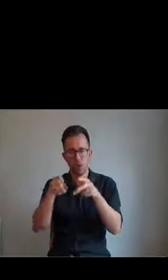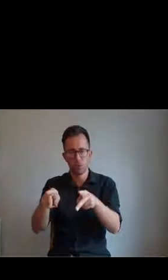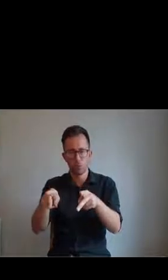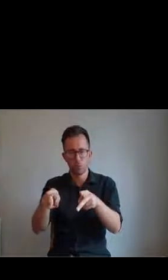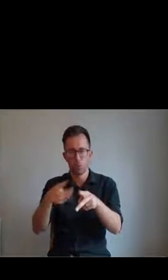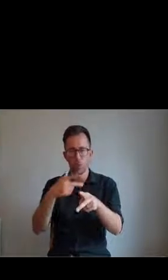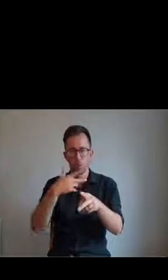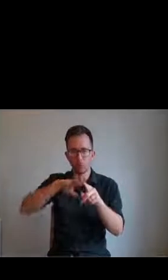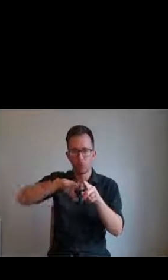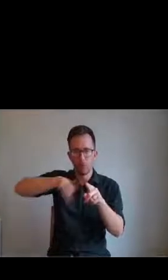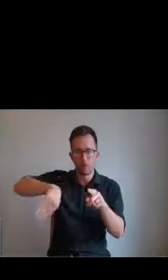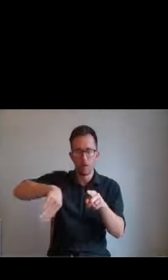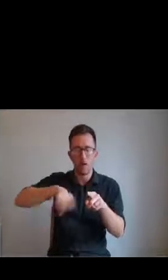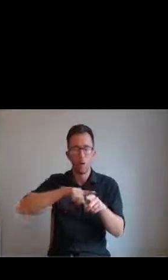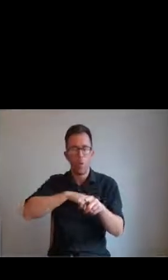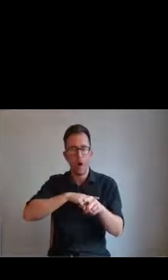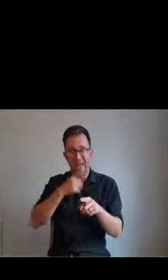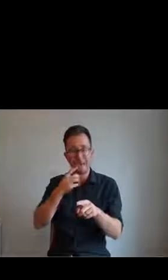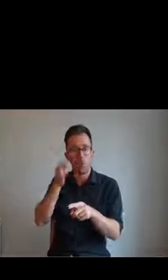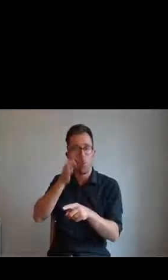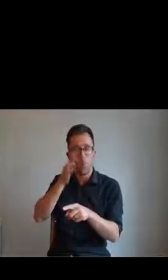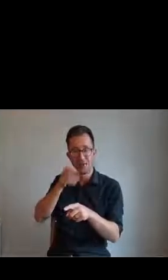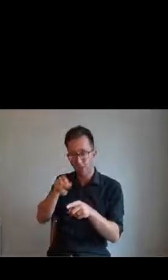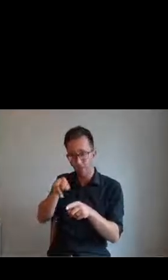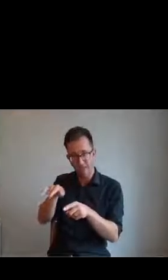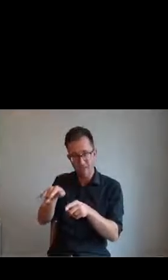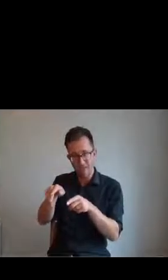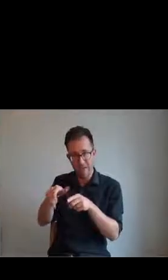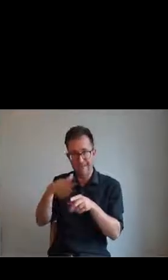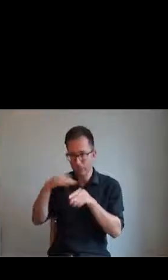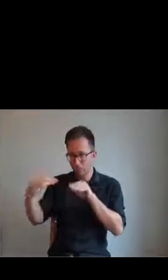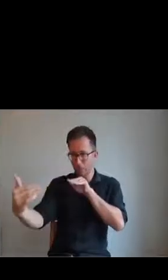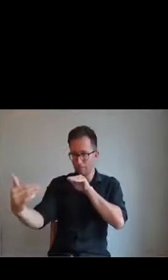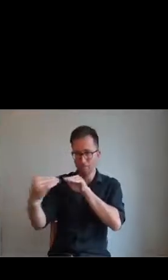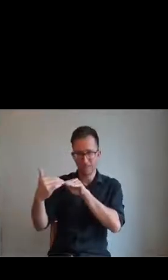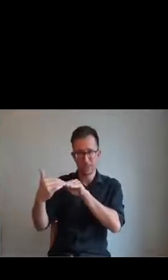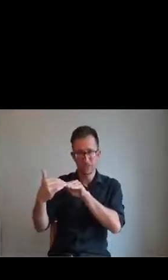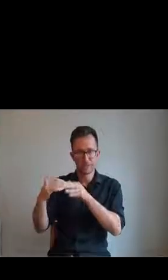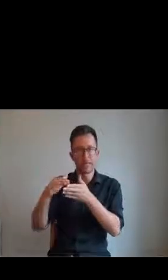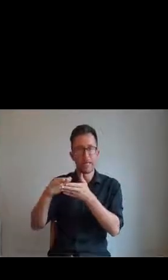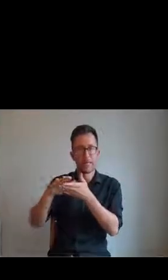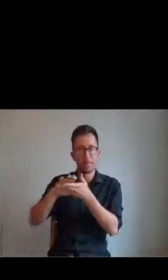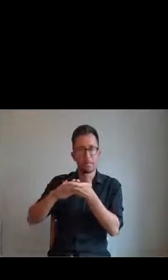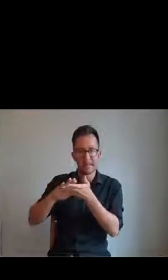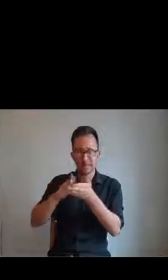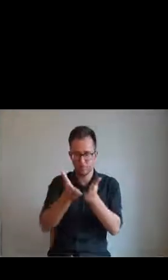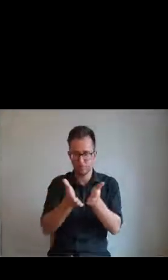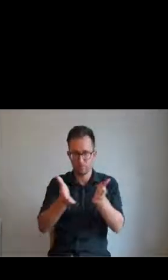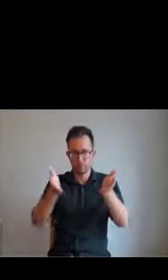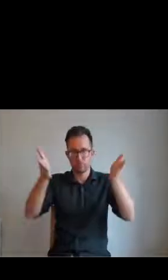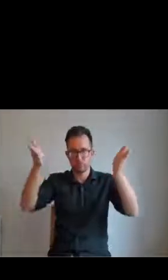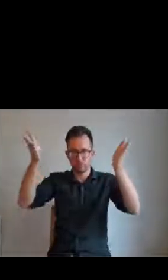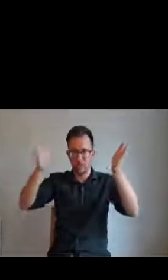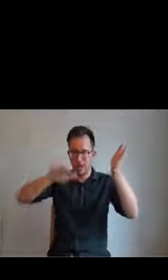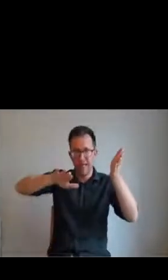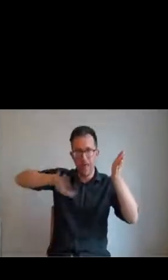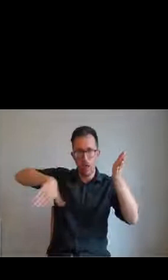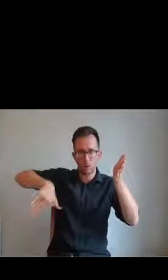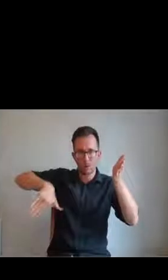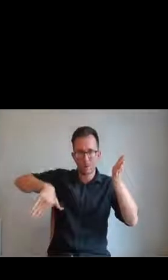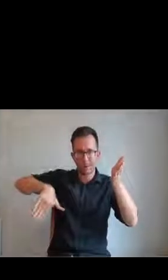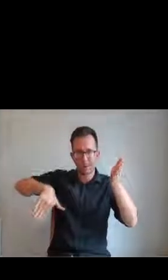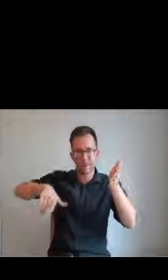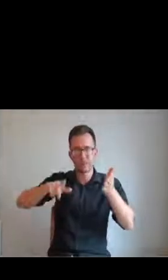required realigning to avoid Lower Thames crossing. So removing this sloped embankment will mean losing some visual and noise screening,